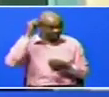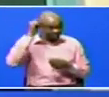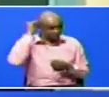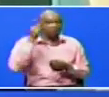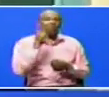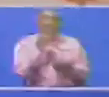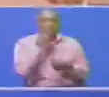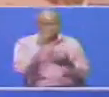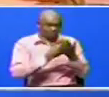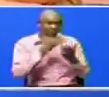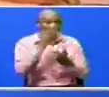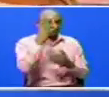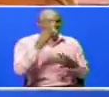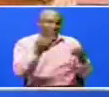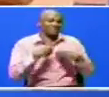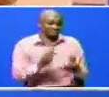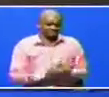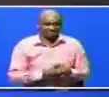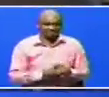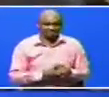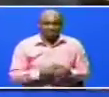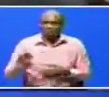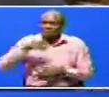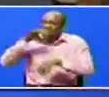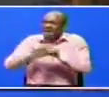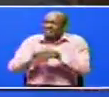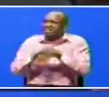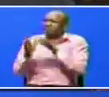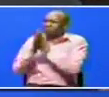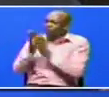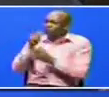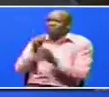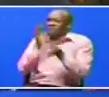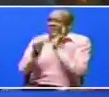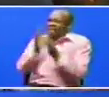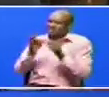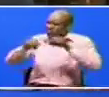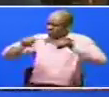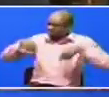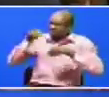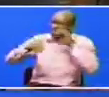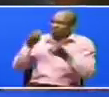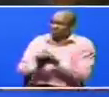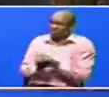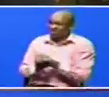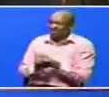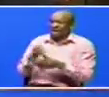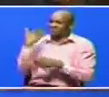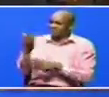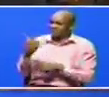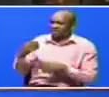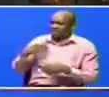Form 34. We're getting reports that in Embakasi, some ballot boxes and papers have